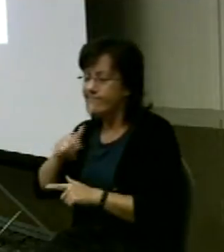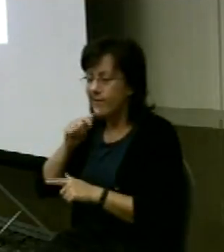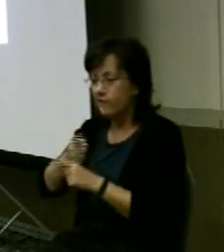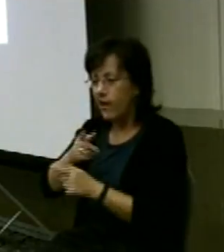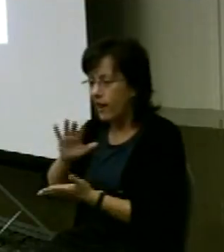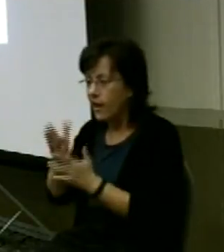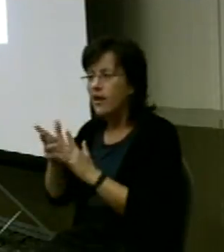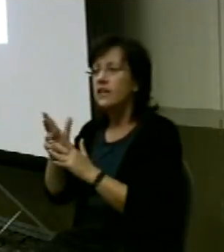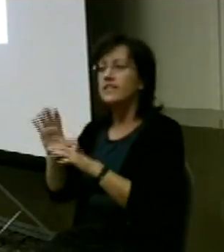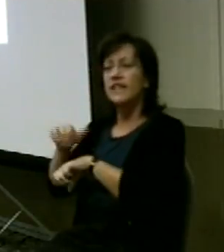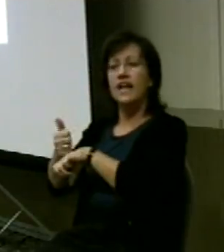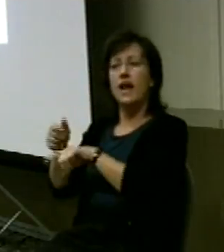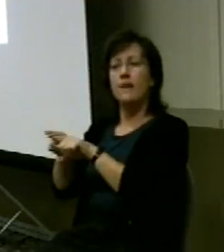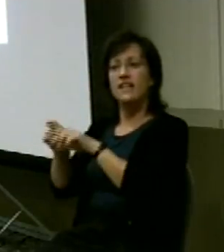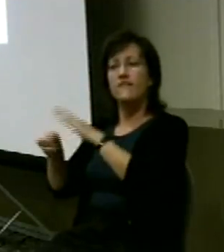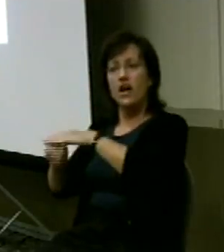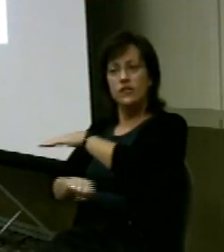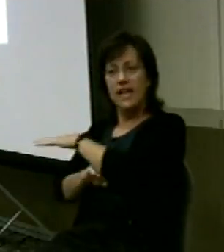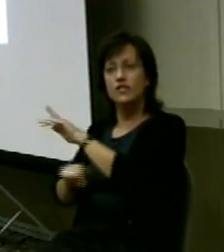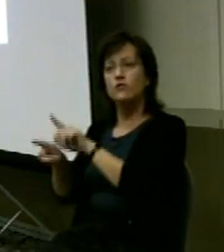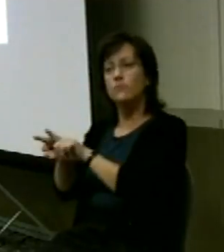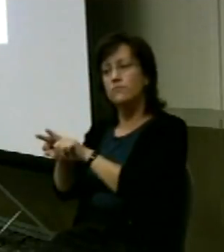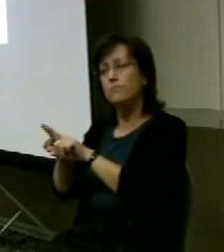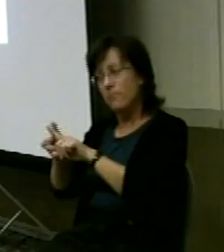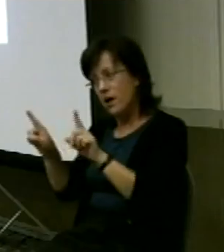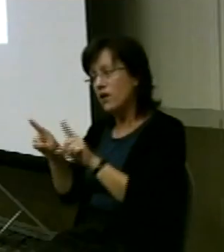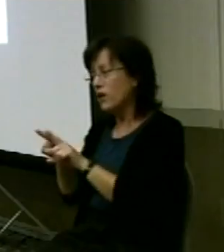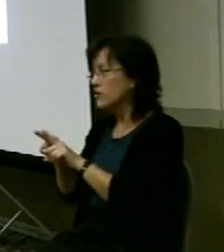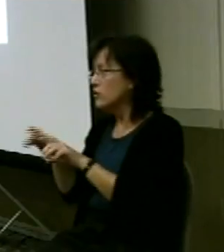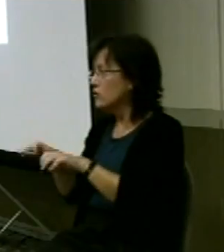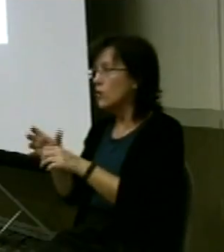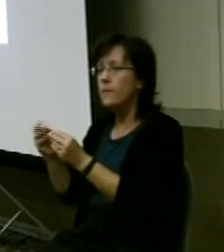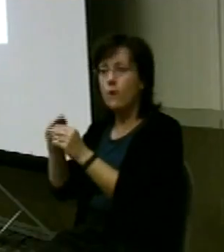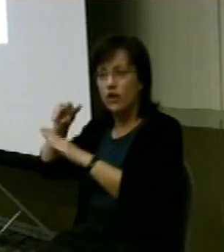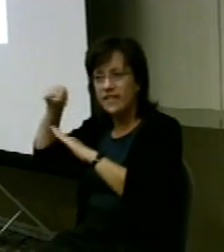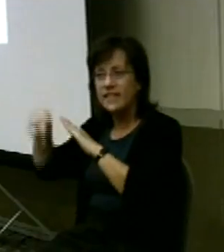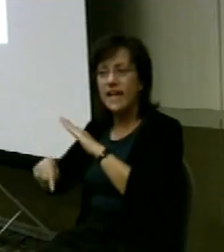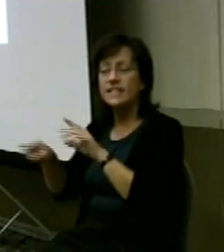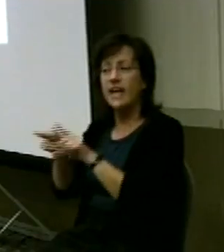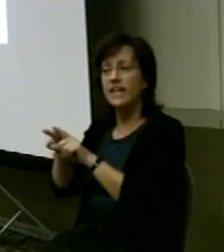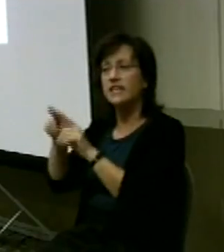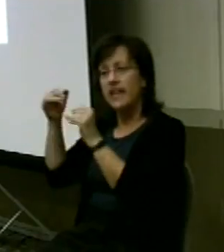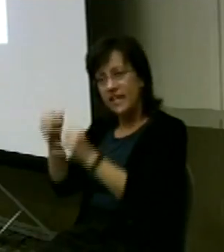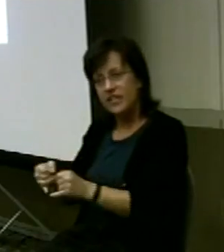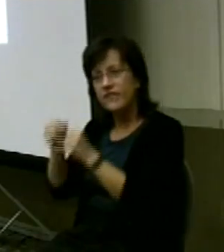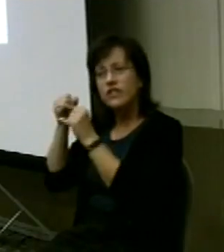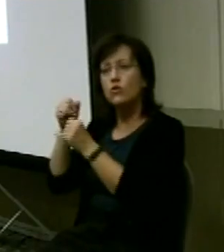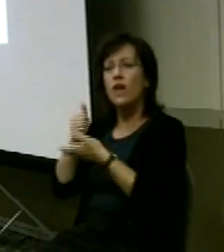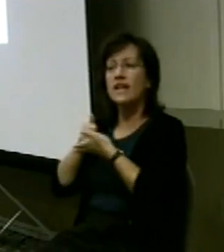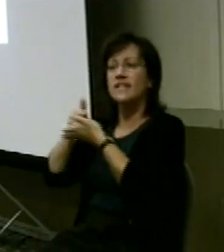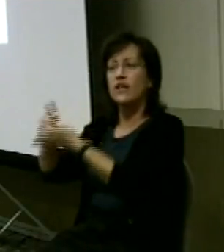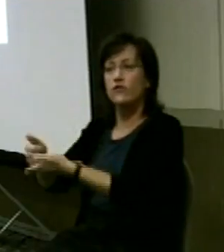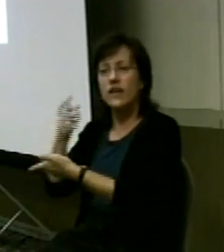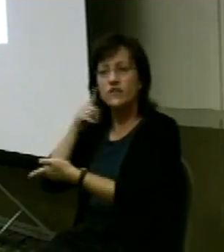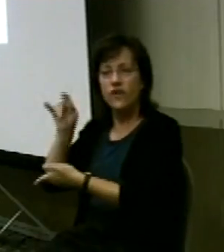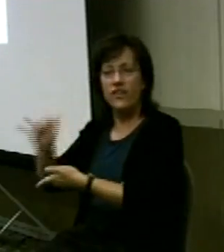as a foundation, but that might also be something we do a lot more intensively as an individualized intervention.